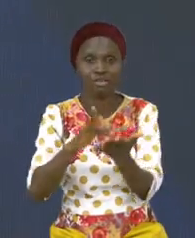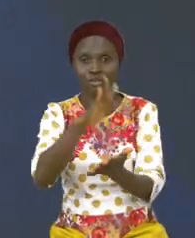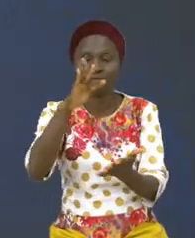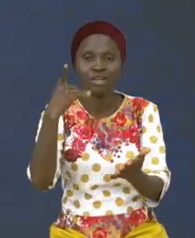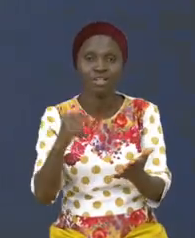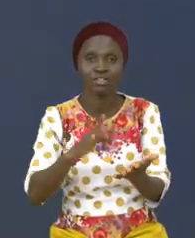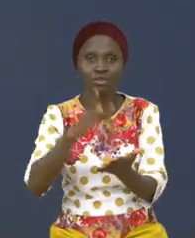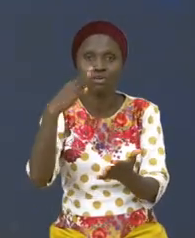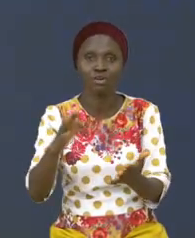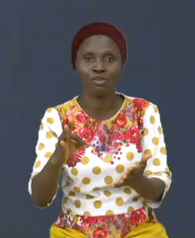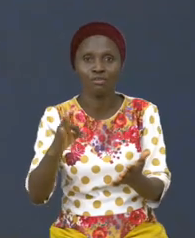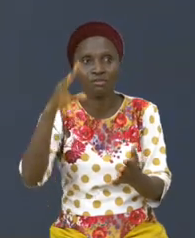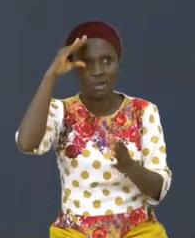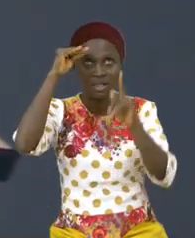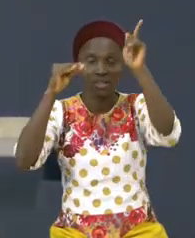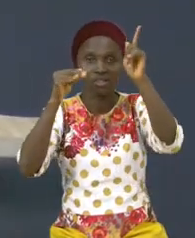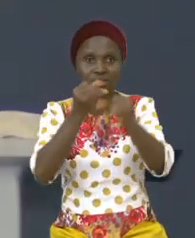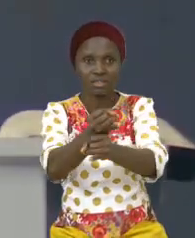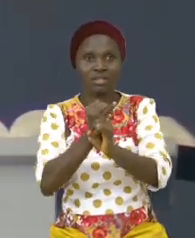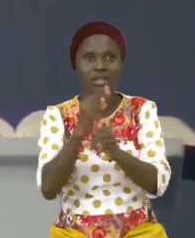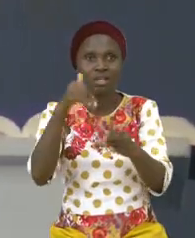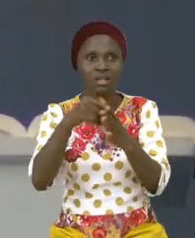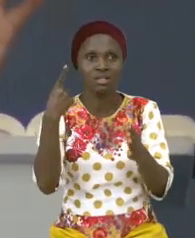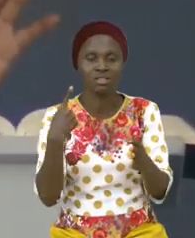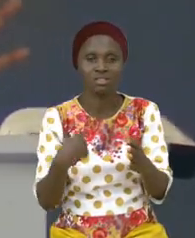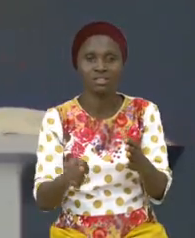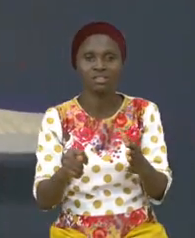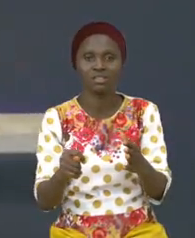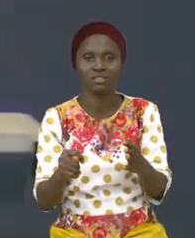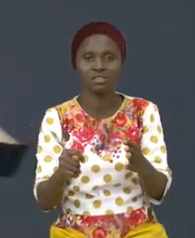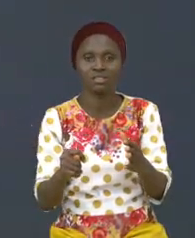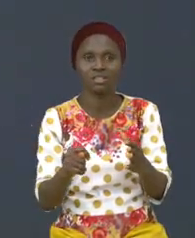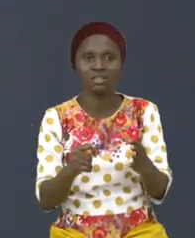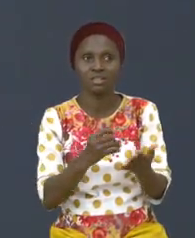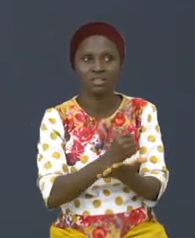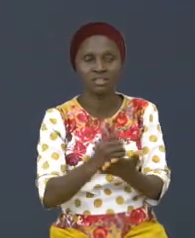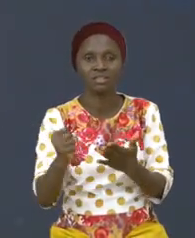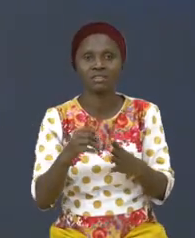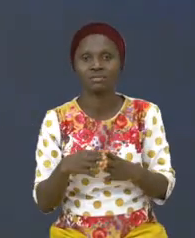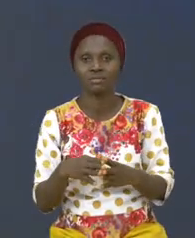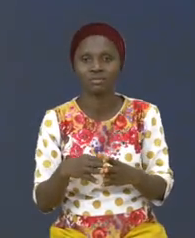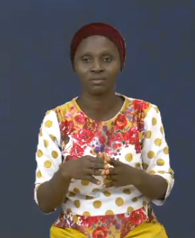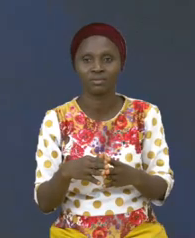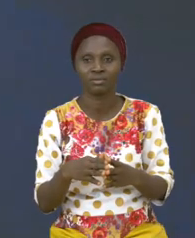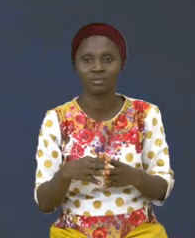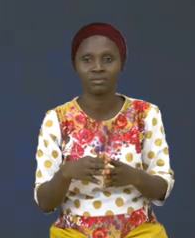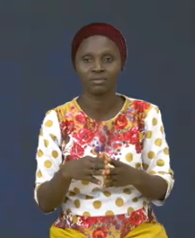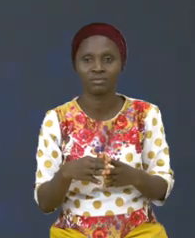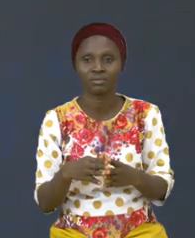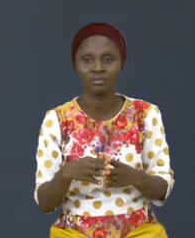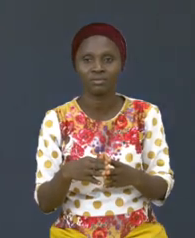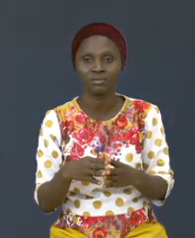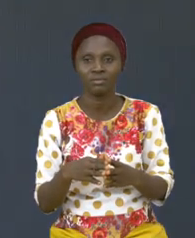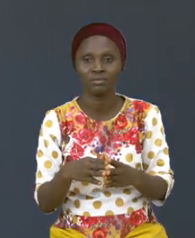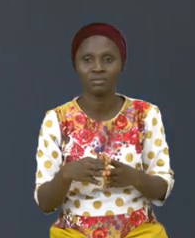his inheritance in the saints. The new time now has come. Your eyes will not